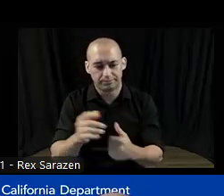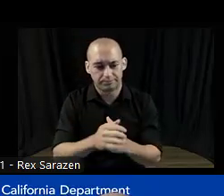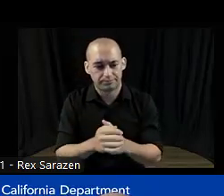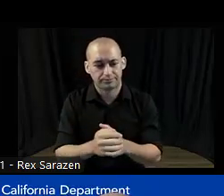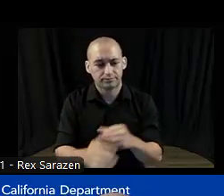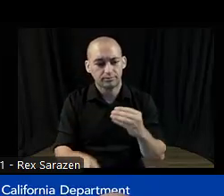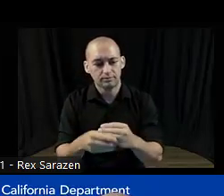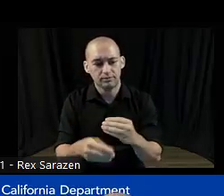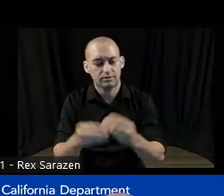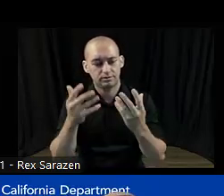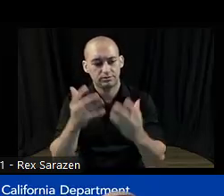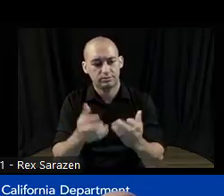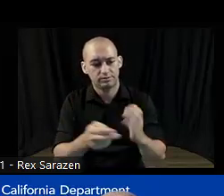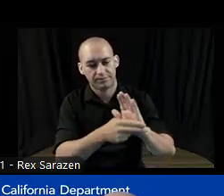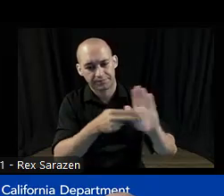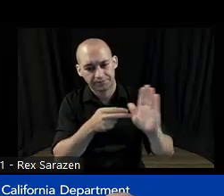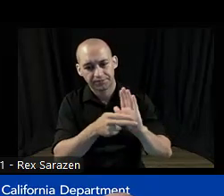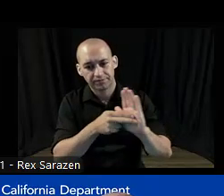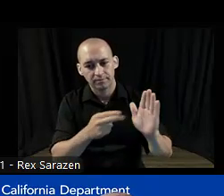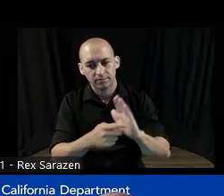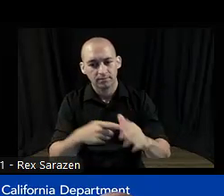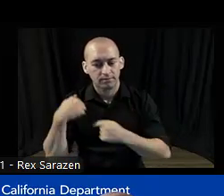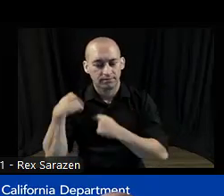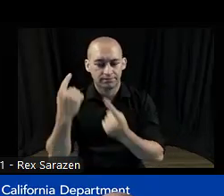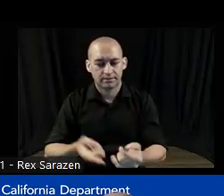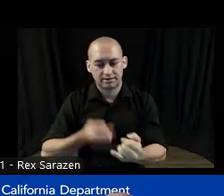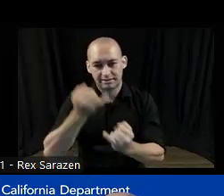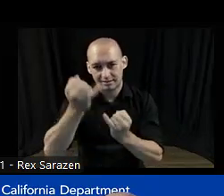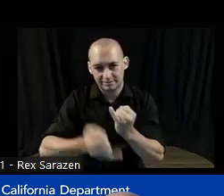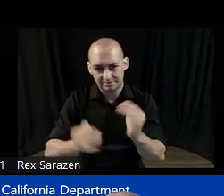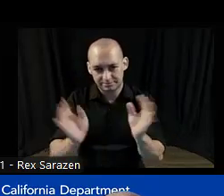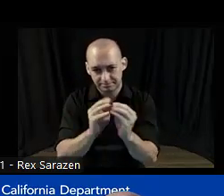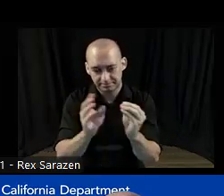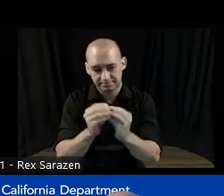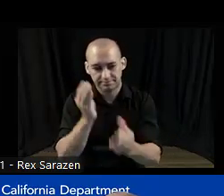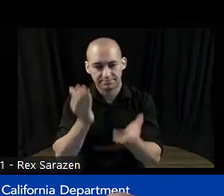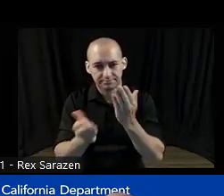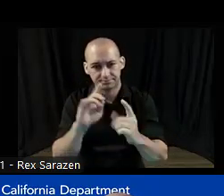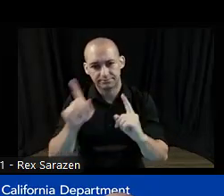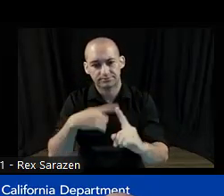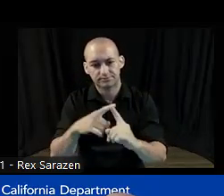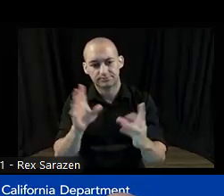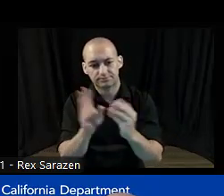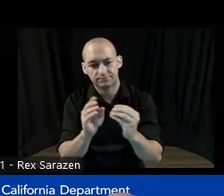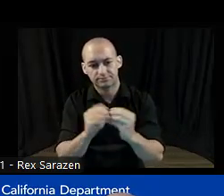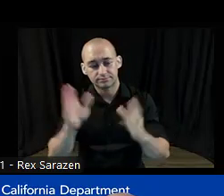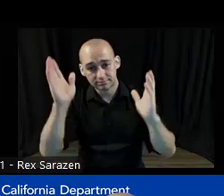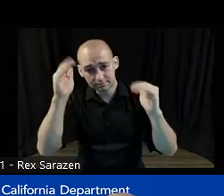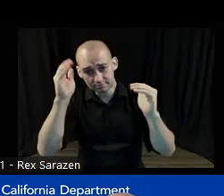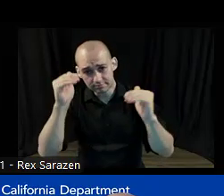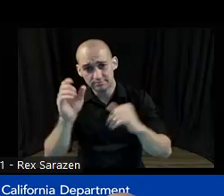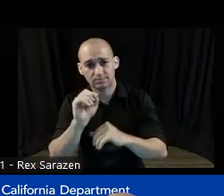to highlight, since we last met, maybe when we met, it was expected or at least